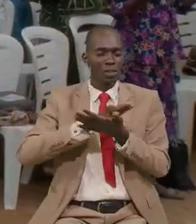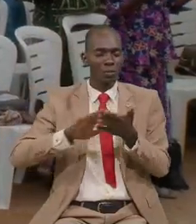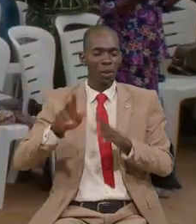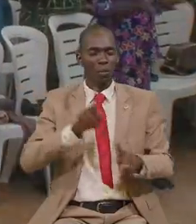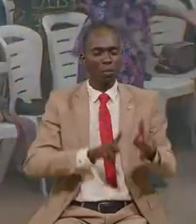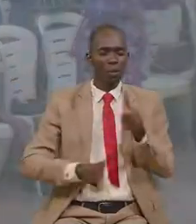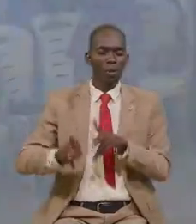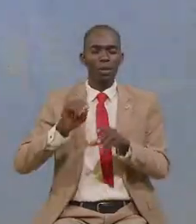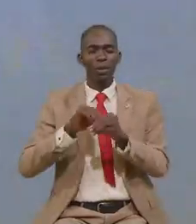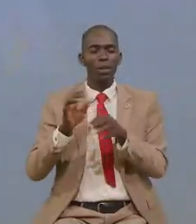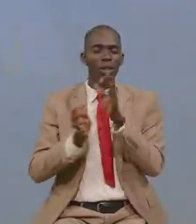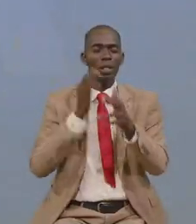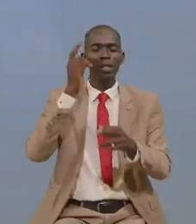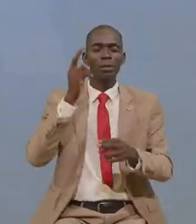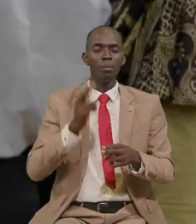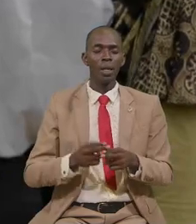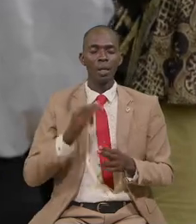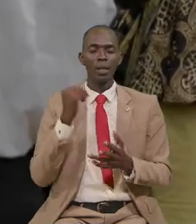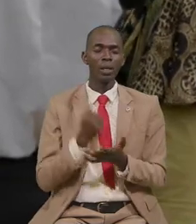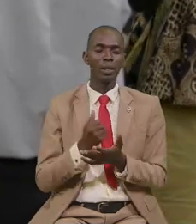in Jesus' name. Yes.